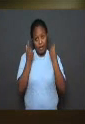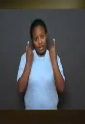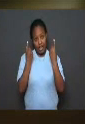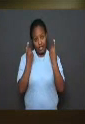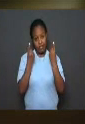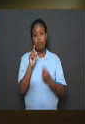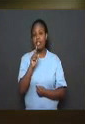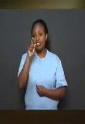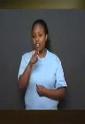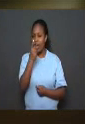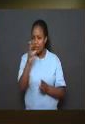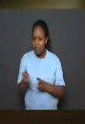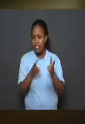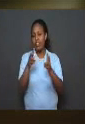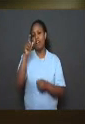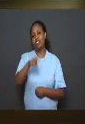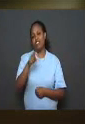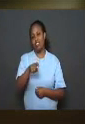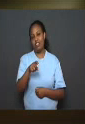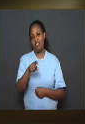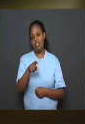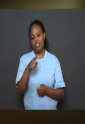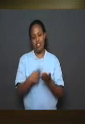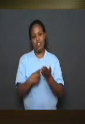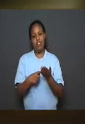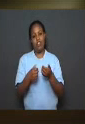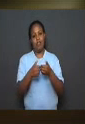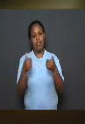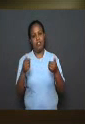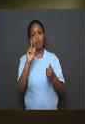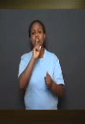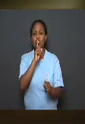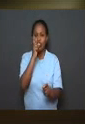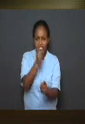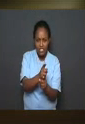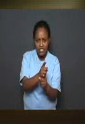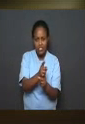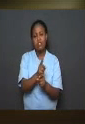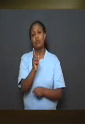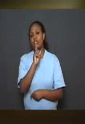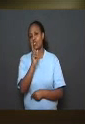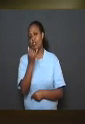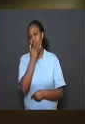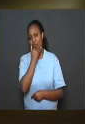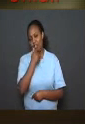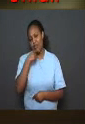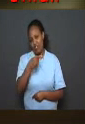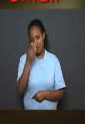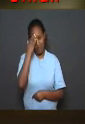have some way of differentiating between what is right and what is wrong.